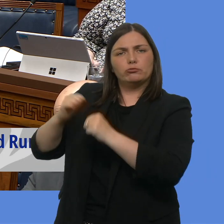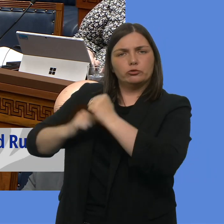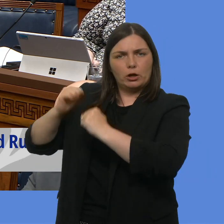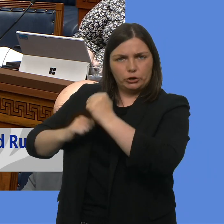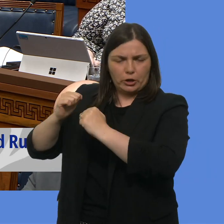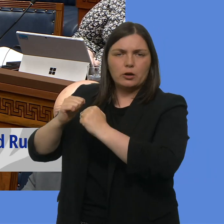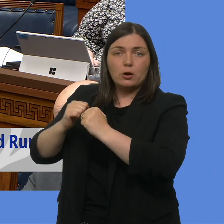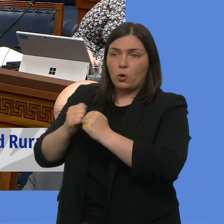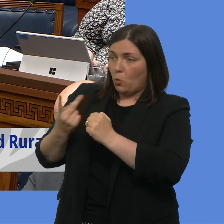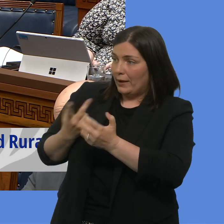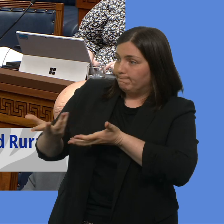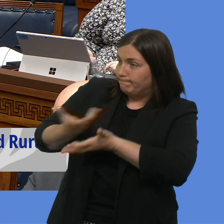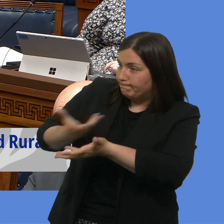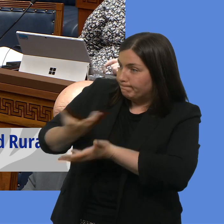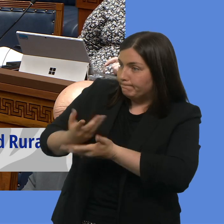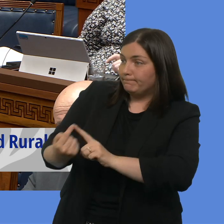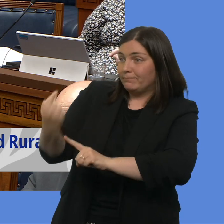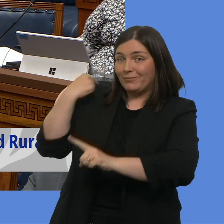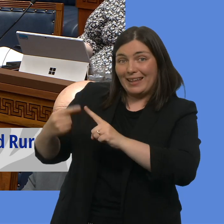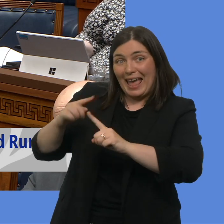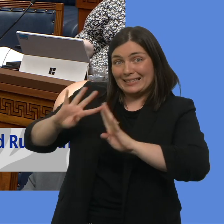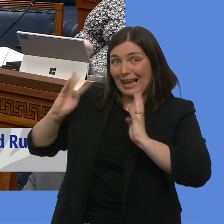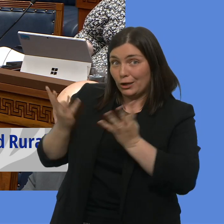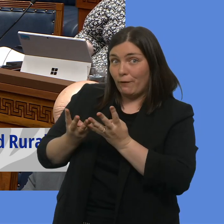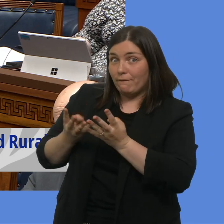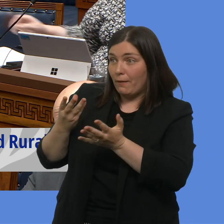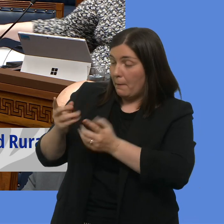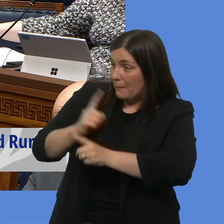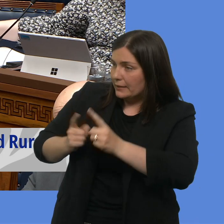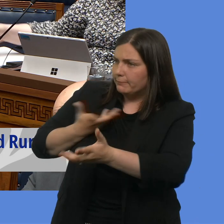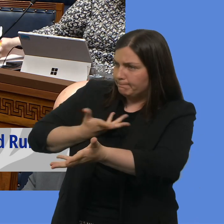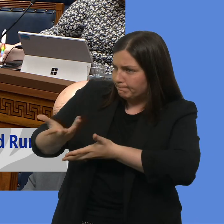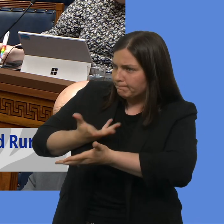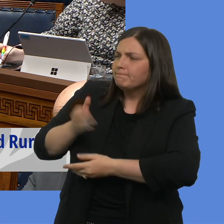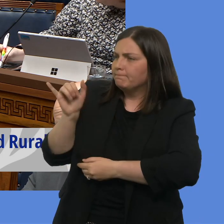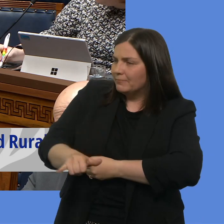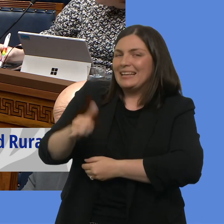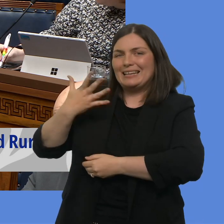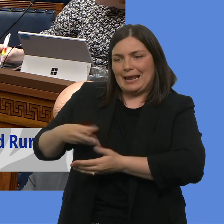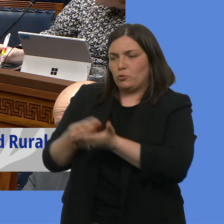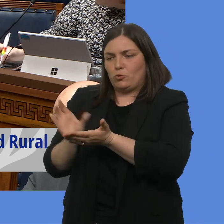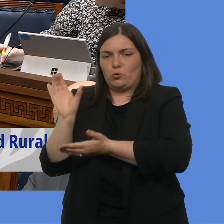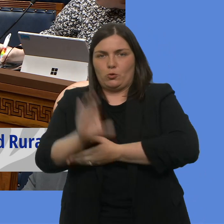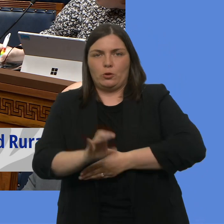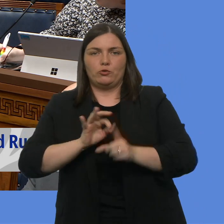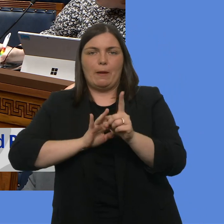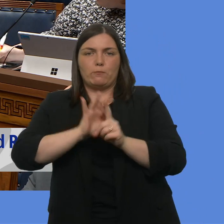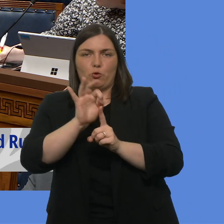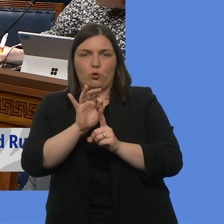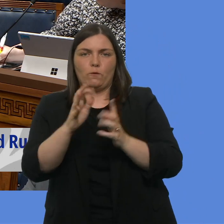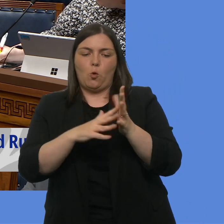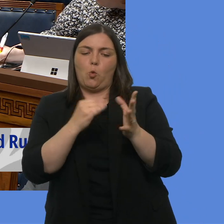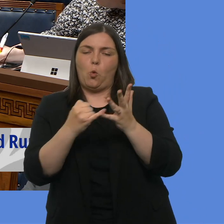in wastewater infrastructure at our last executive meeting, and it was agreed that we would have a specific discussion at a future executive meeting around this. There